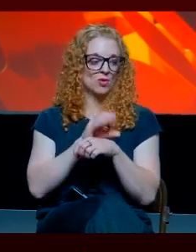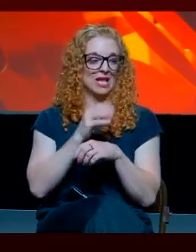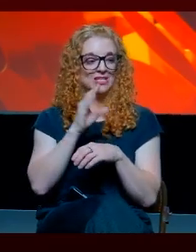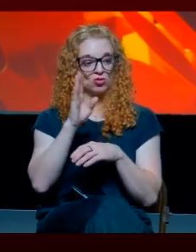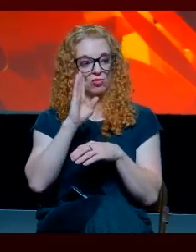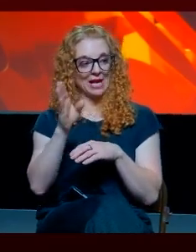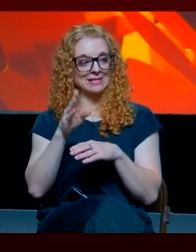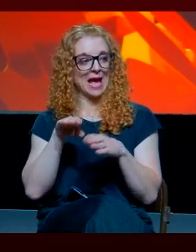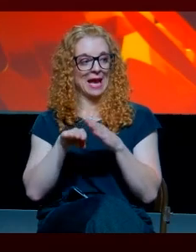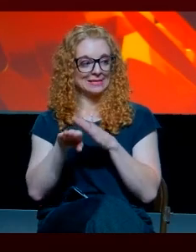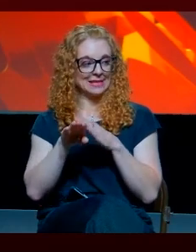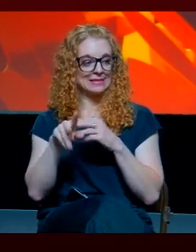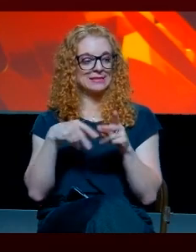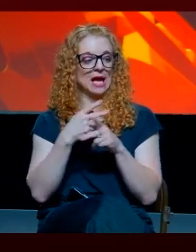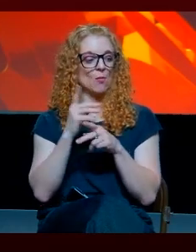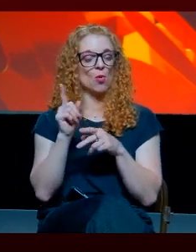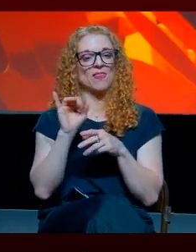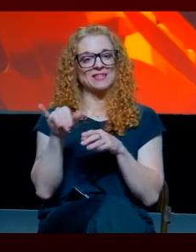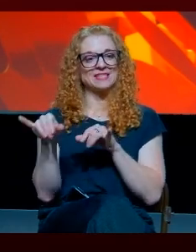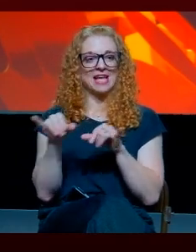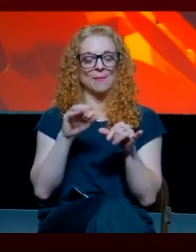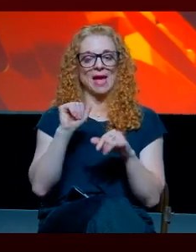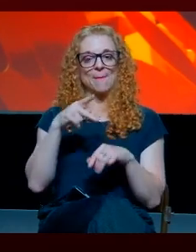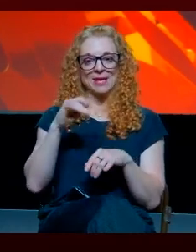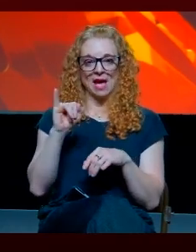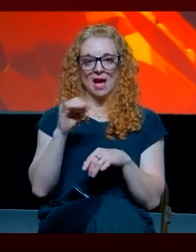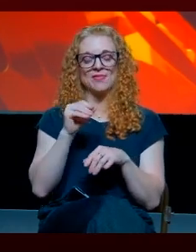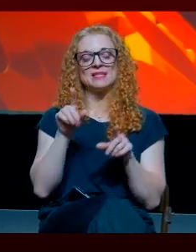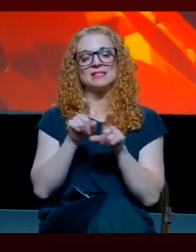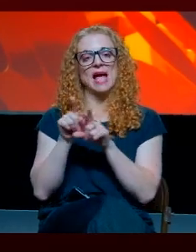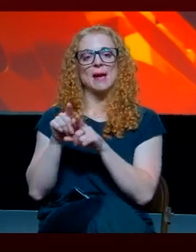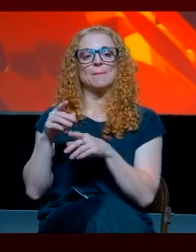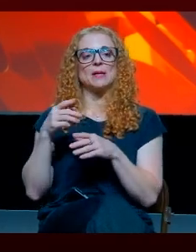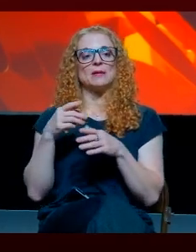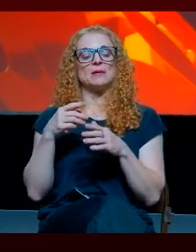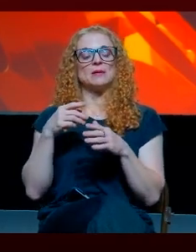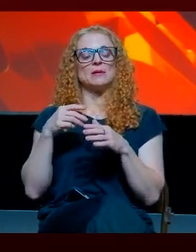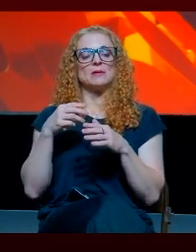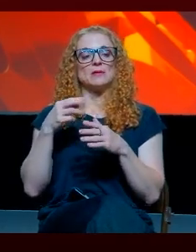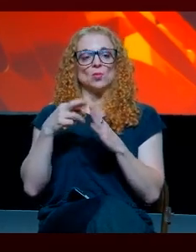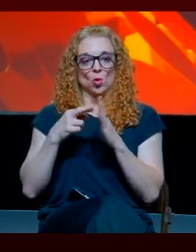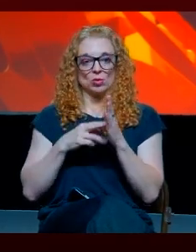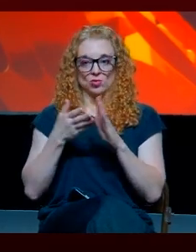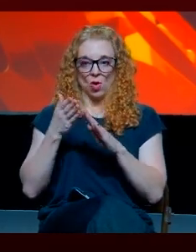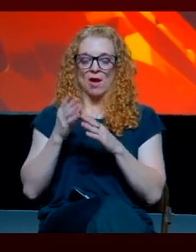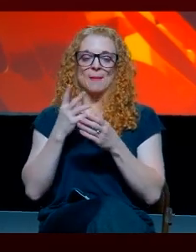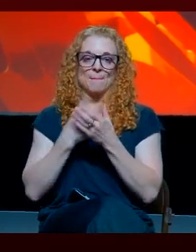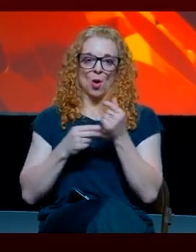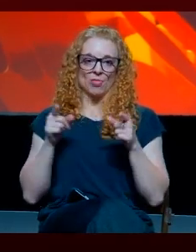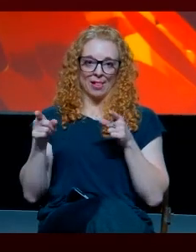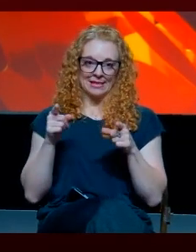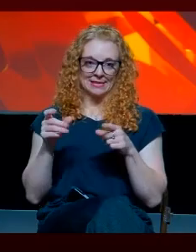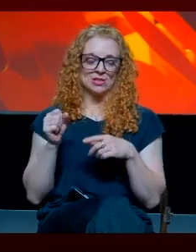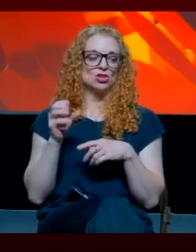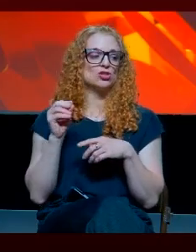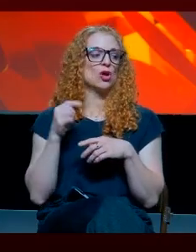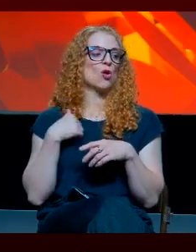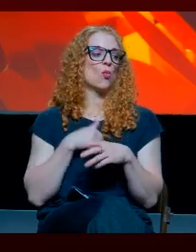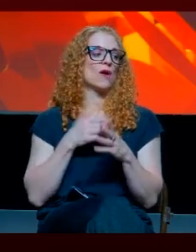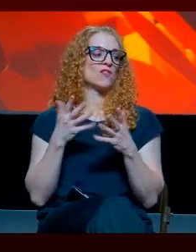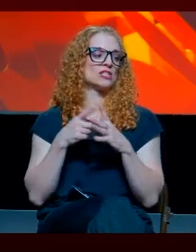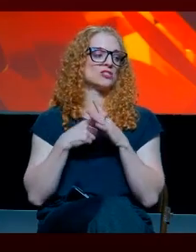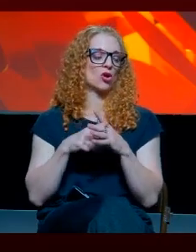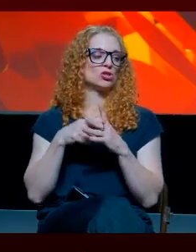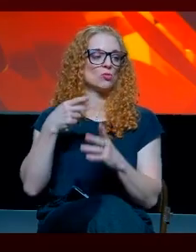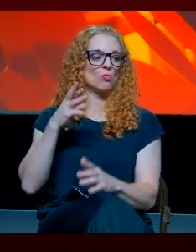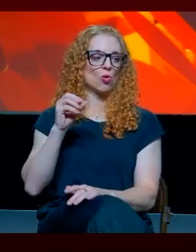access type where the same API, the same primitives that are run are used in both places. So we've started to